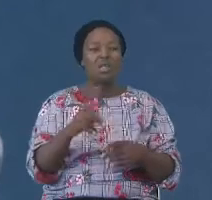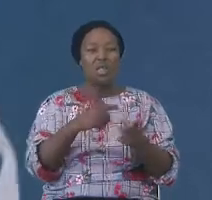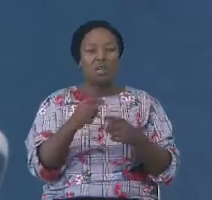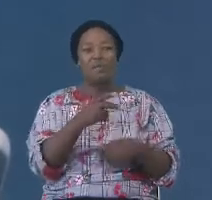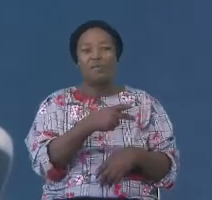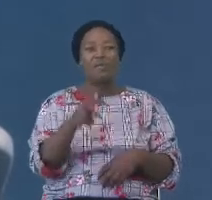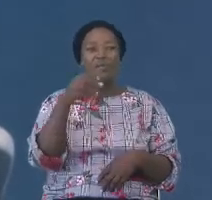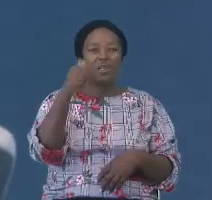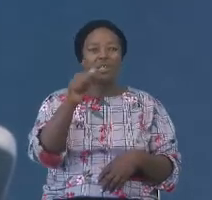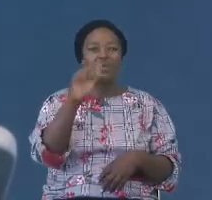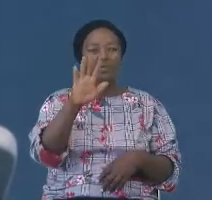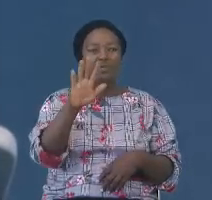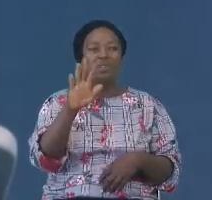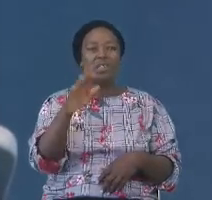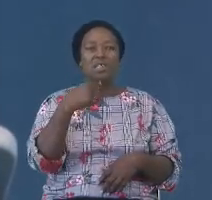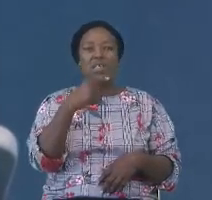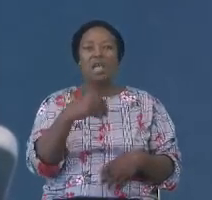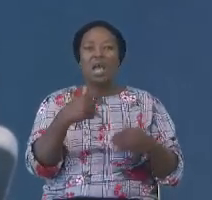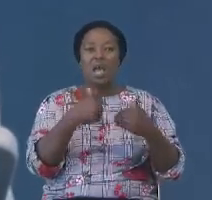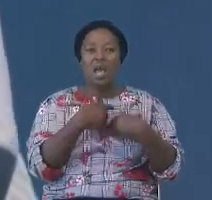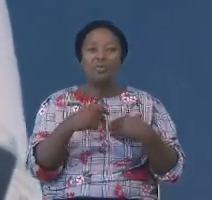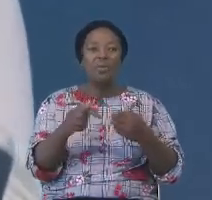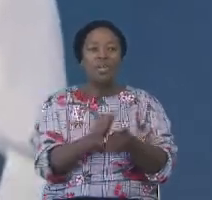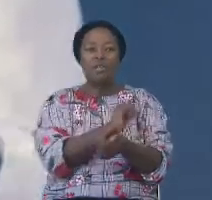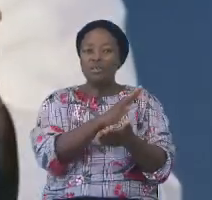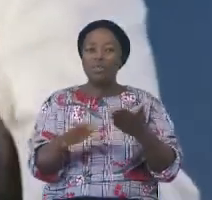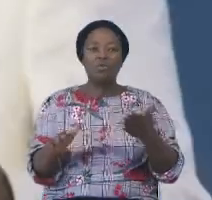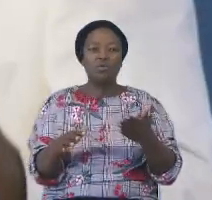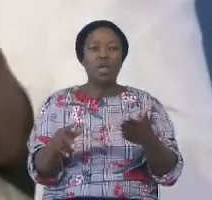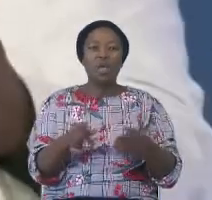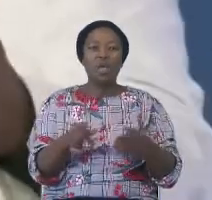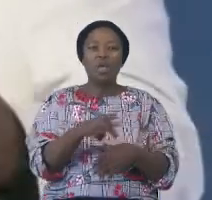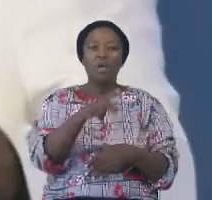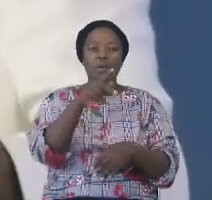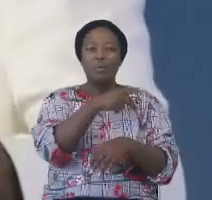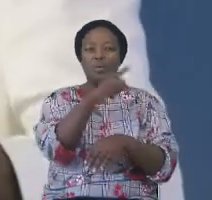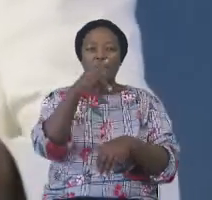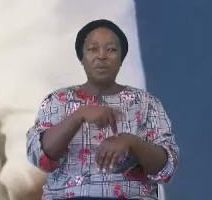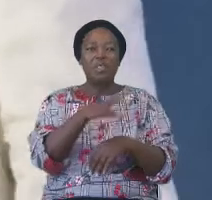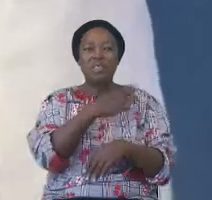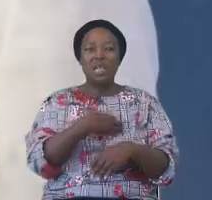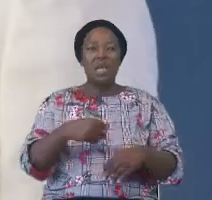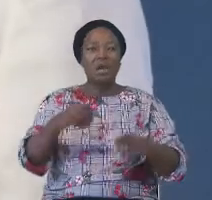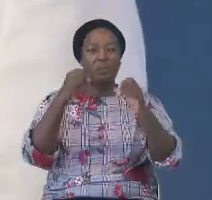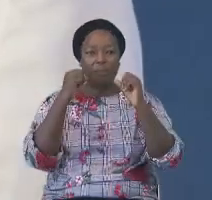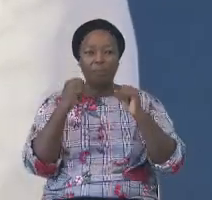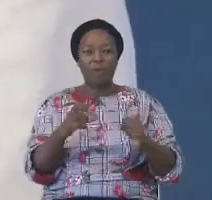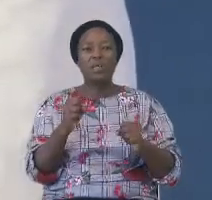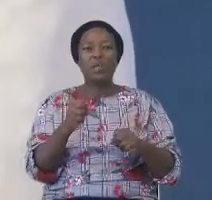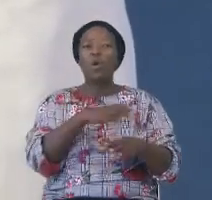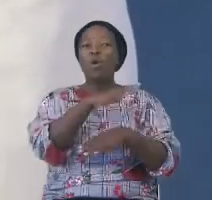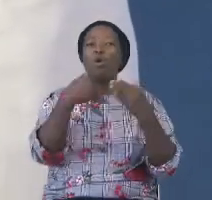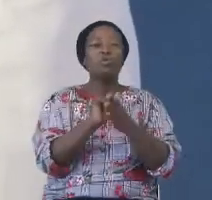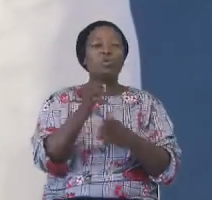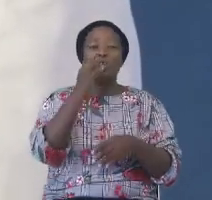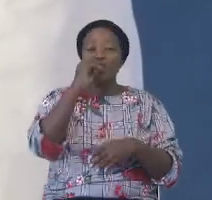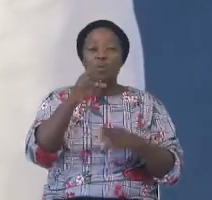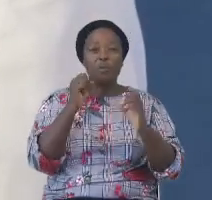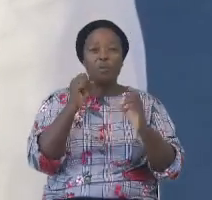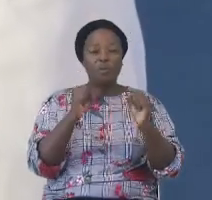cross and then in verse 15 it says and having spoiled principalities and